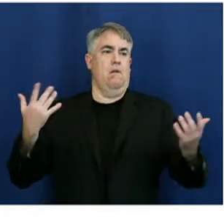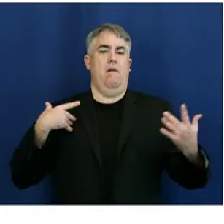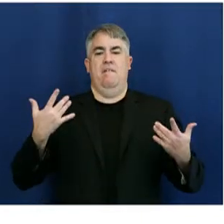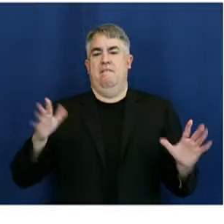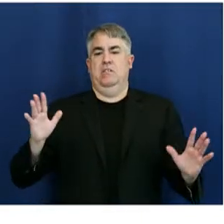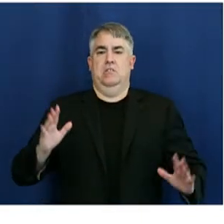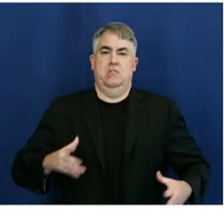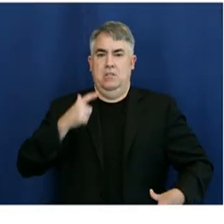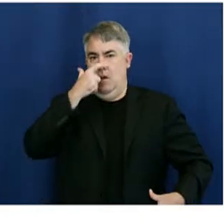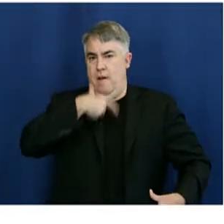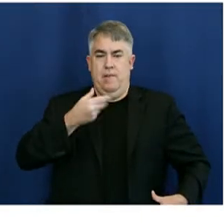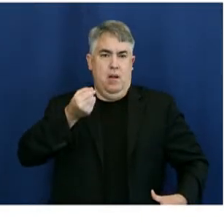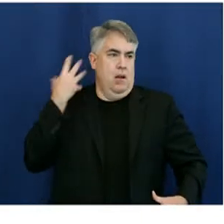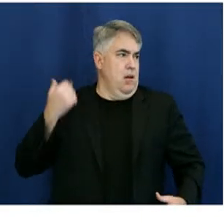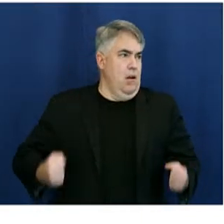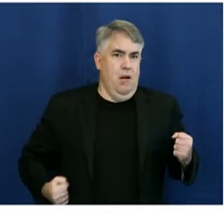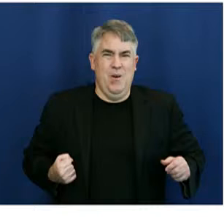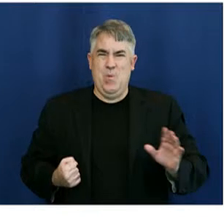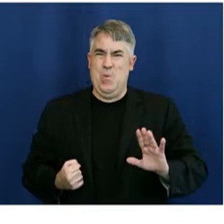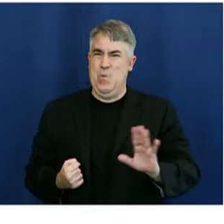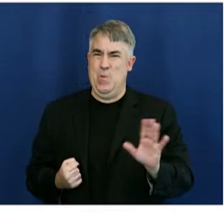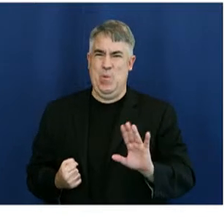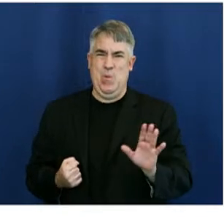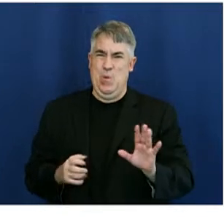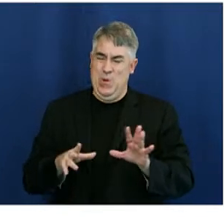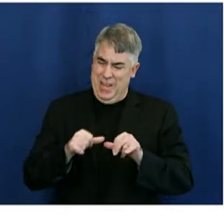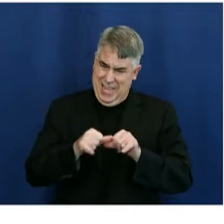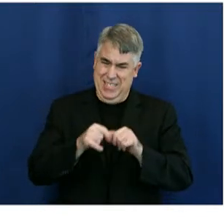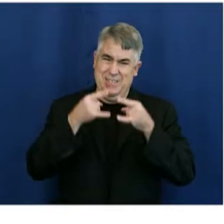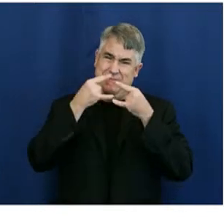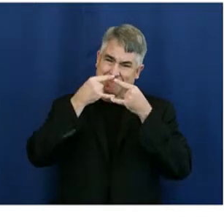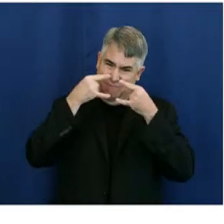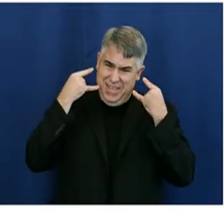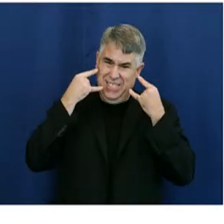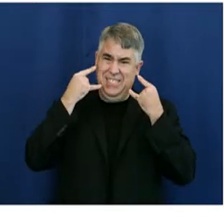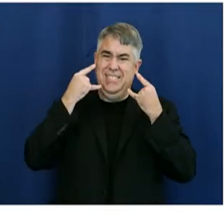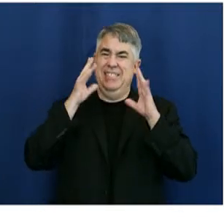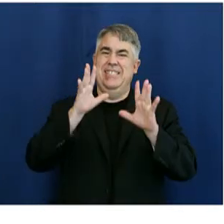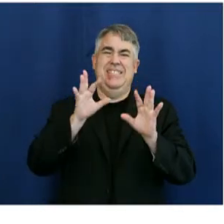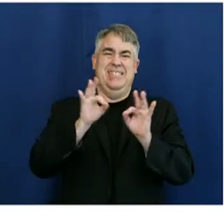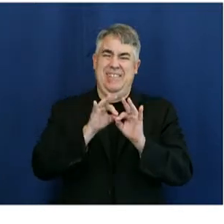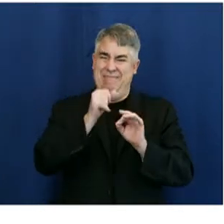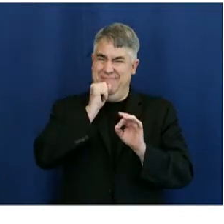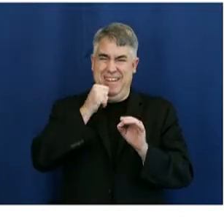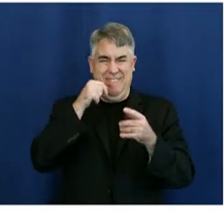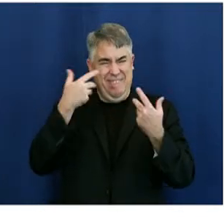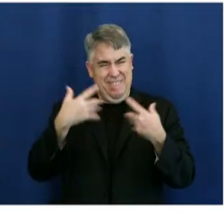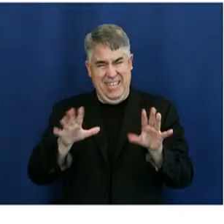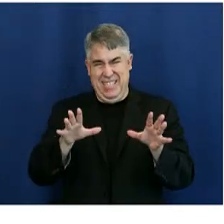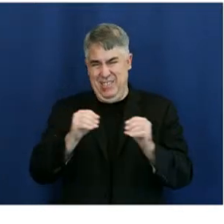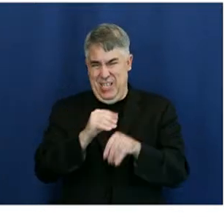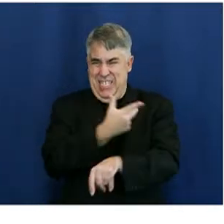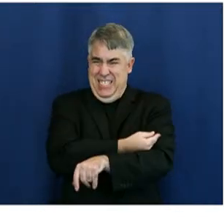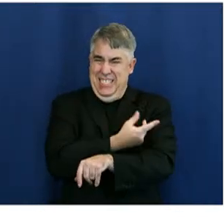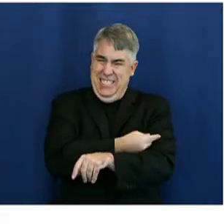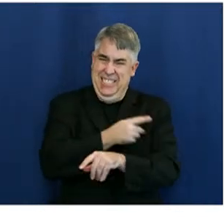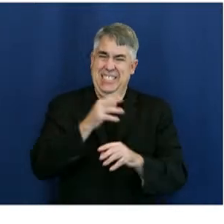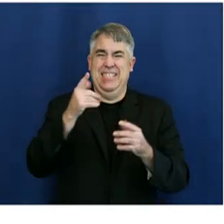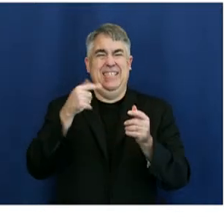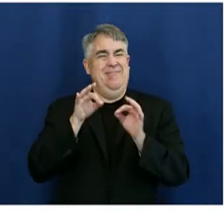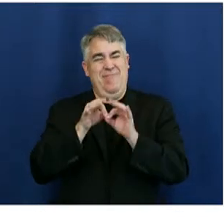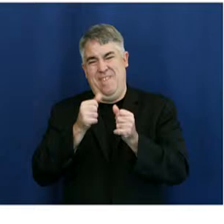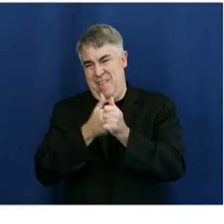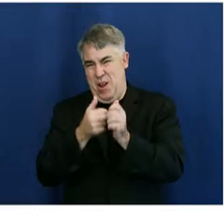better anymore, and they start getting worse. And we want to get out of the roller coaster of up, down. We need to keep doing the things we've been doing to bring these cases